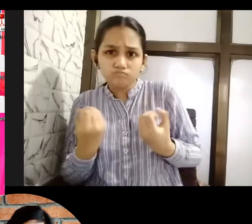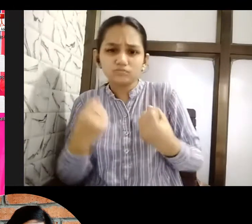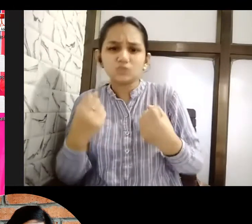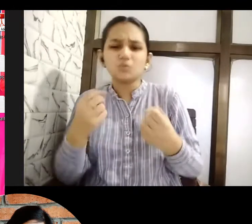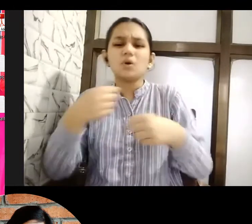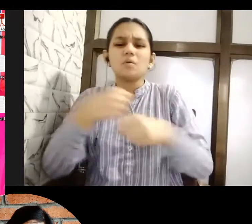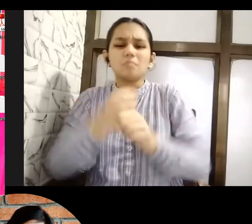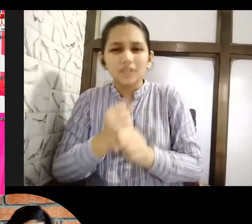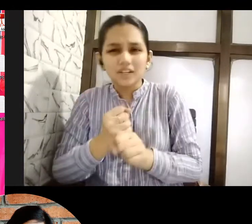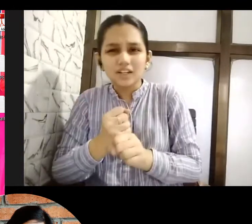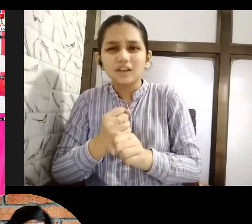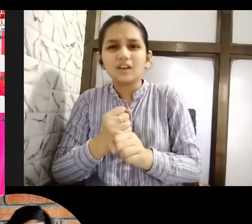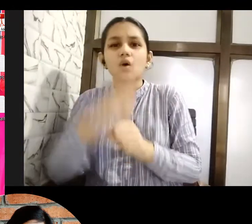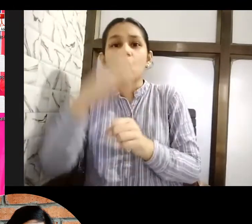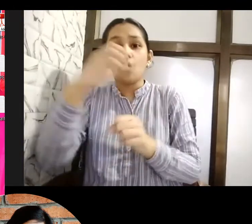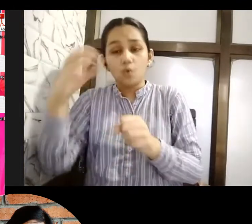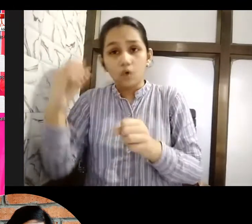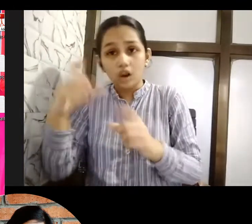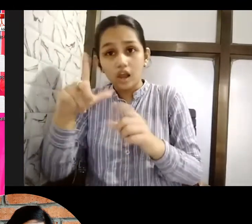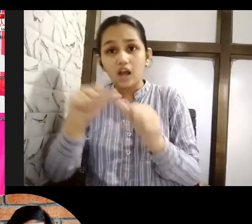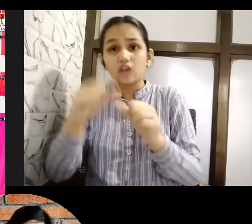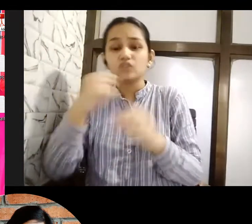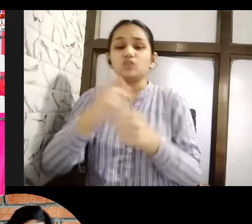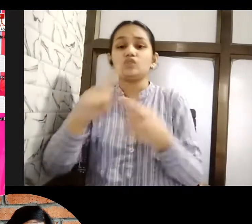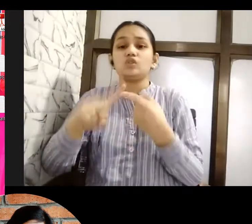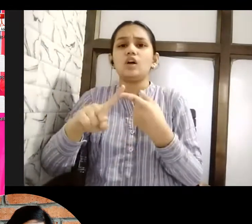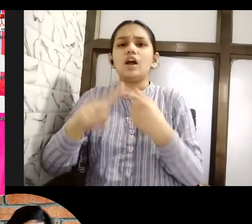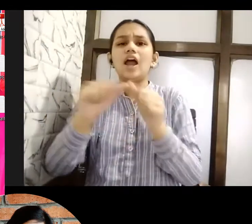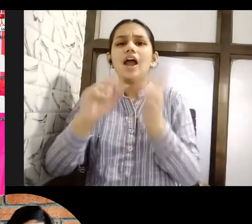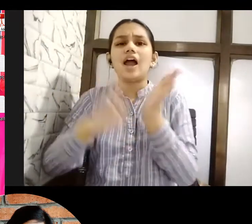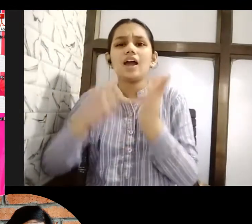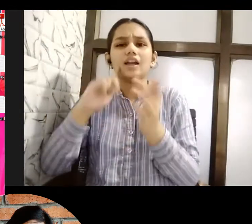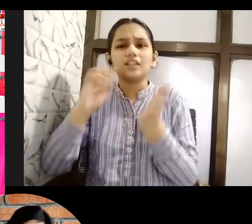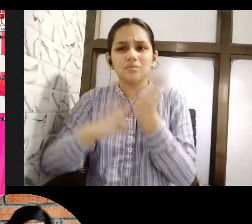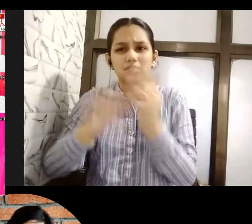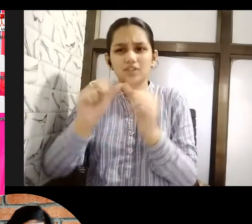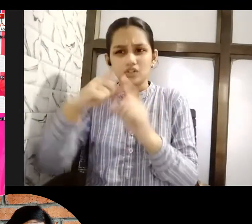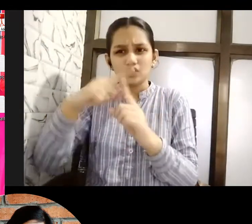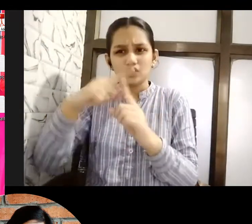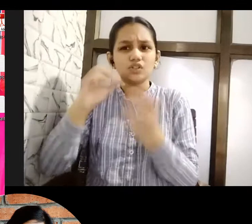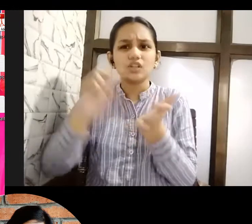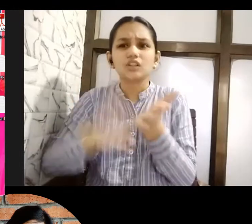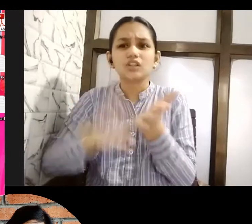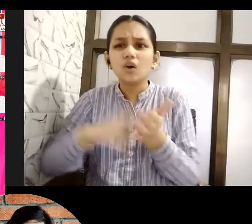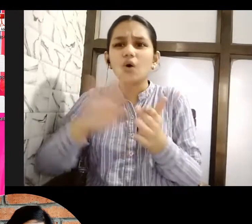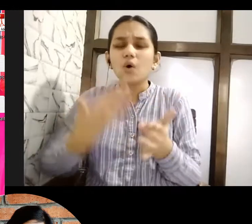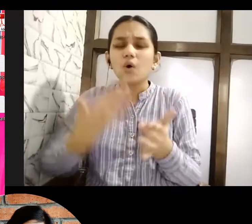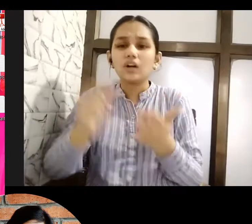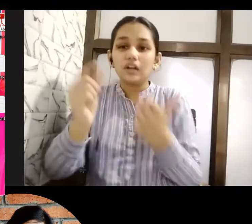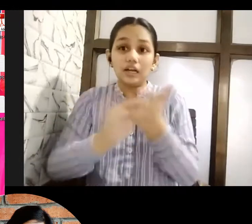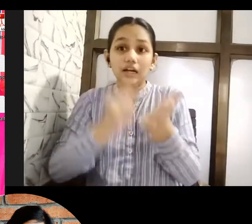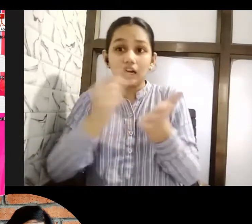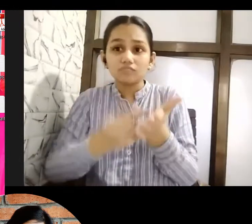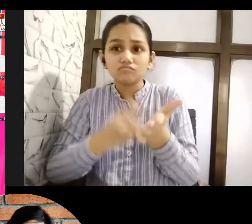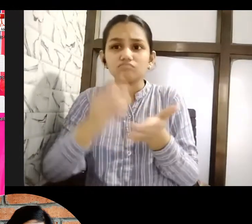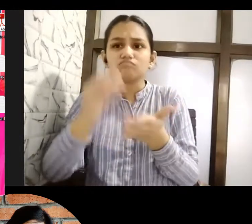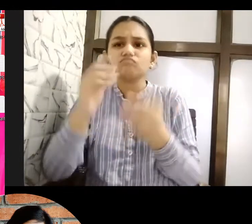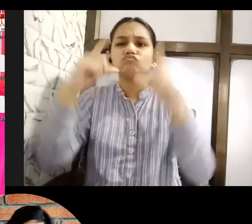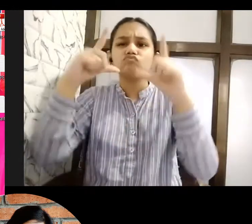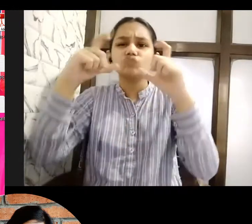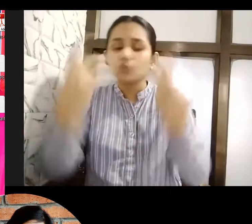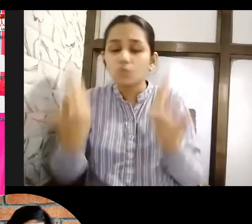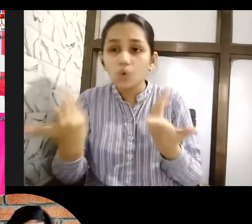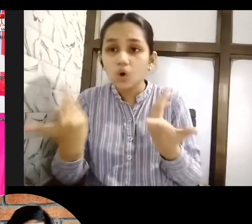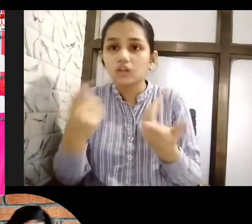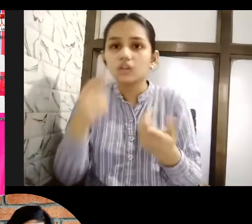collage, you want to create an animated birthday, you want to create an Instagram post of birthday. So let me say I want to